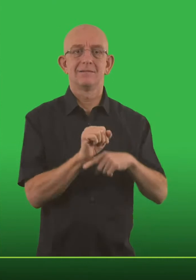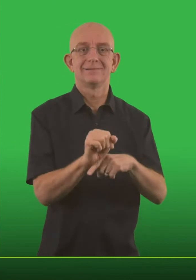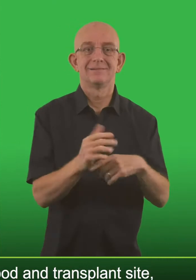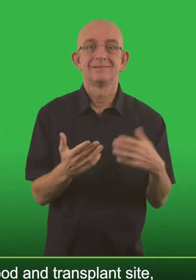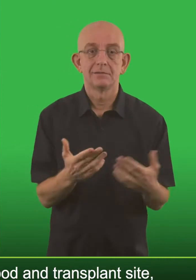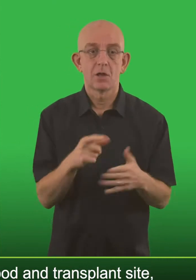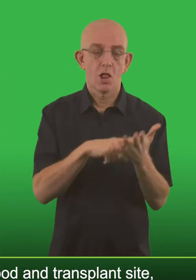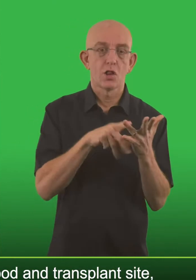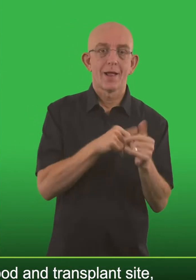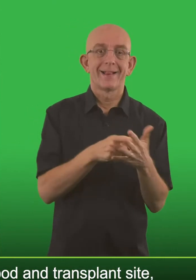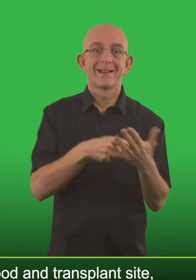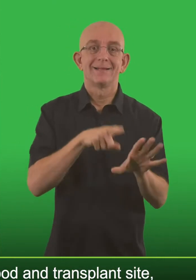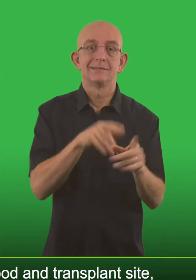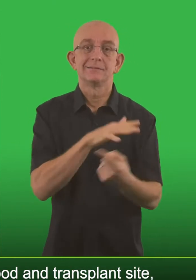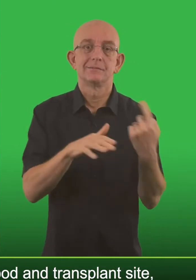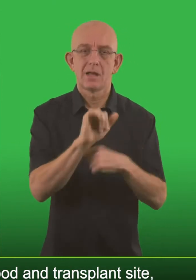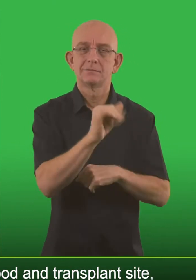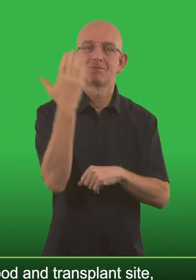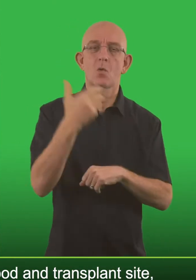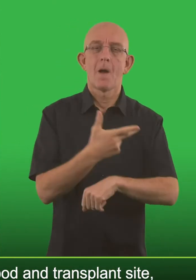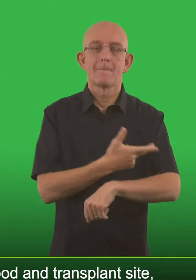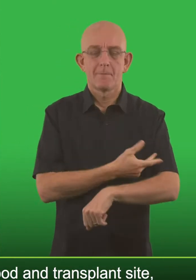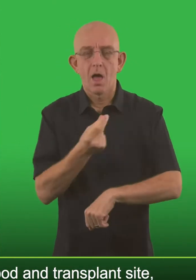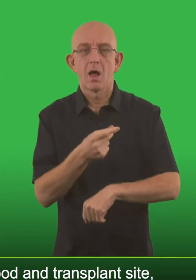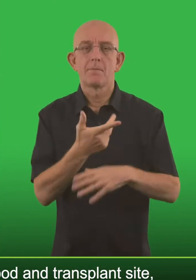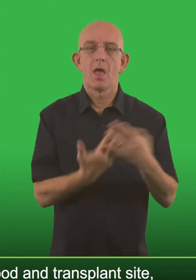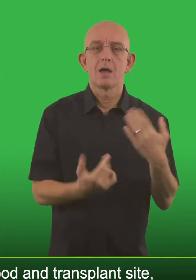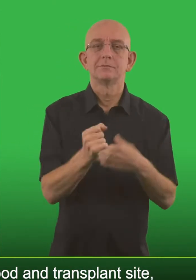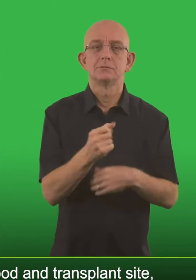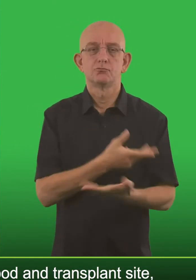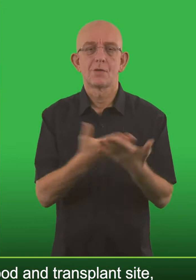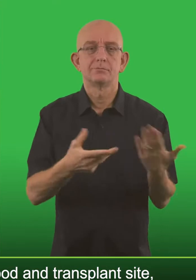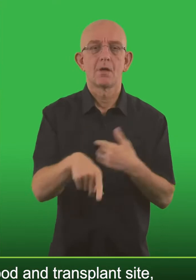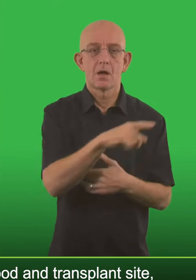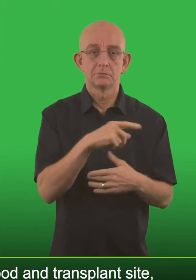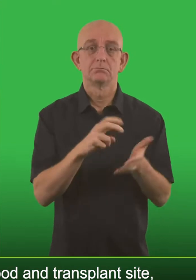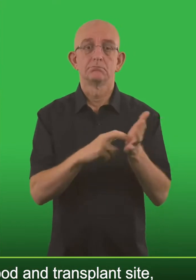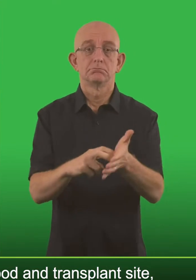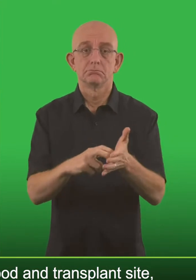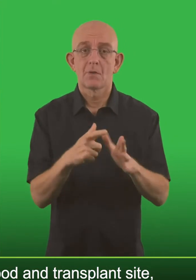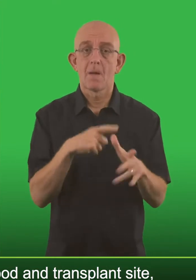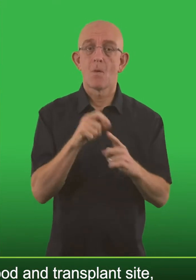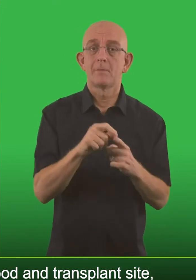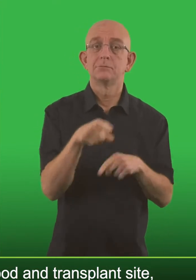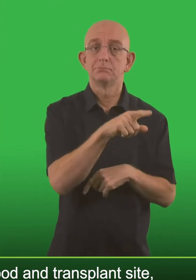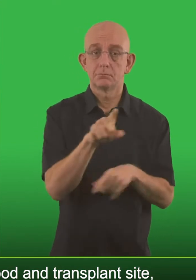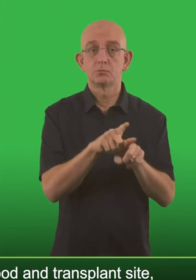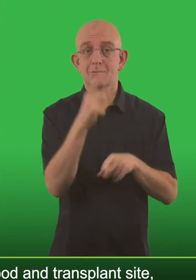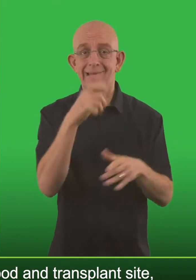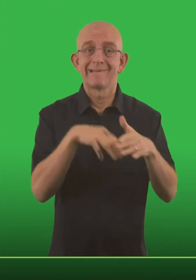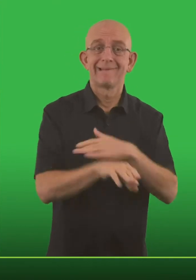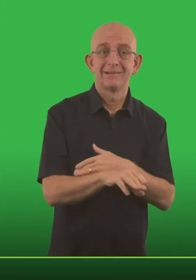vaccinated. There's the Longley site, which is the old blood and transplant site, which is open for booked appointments during the day and also